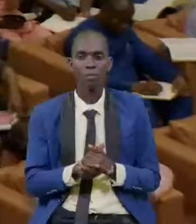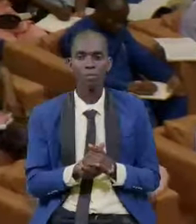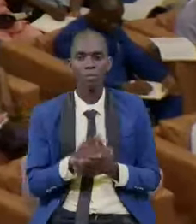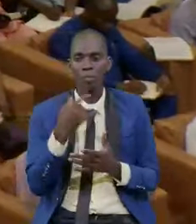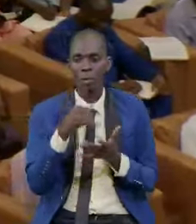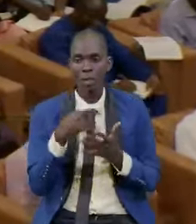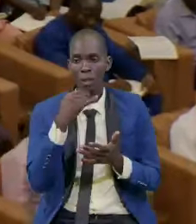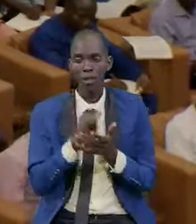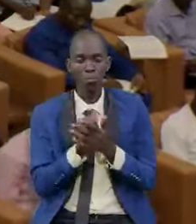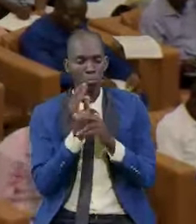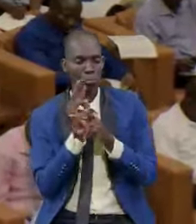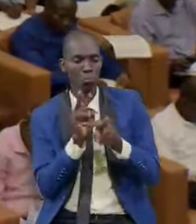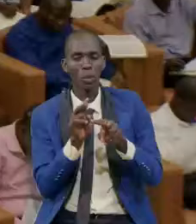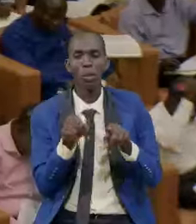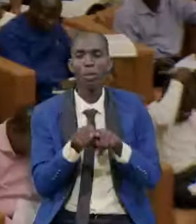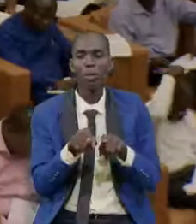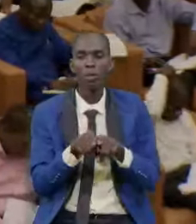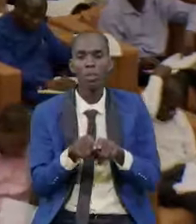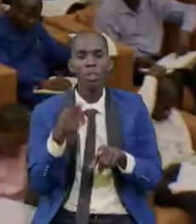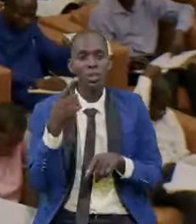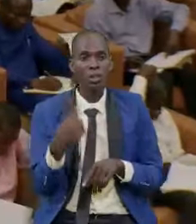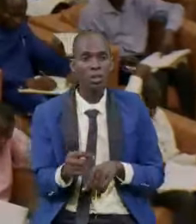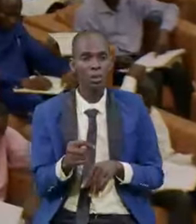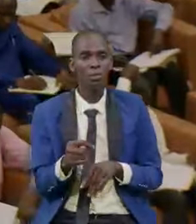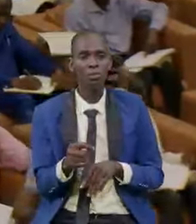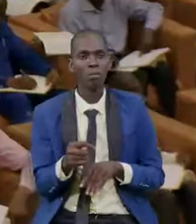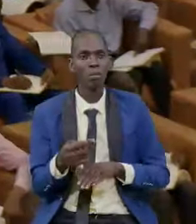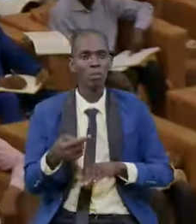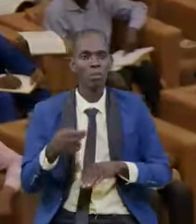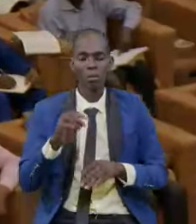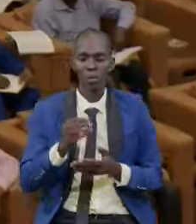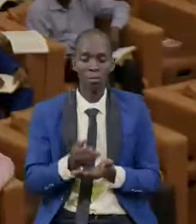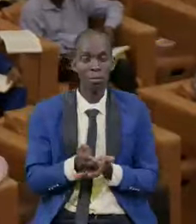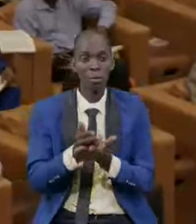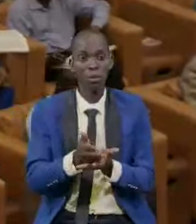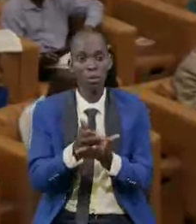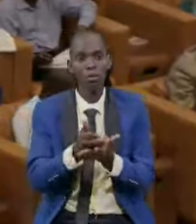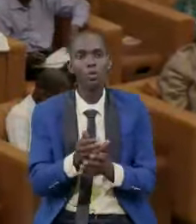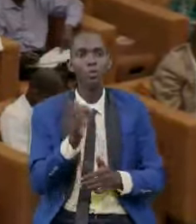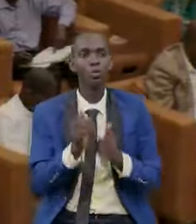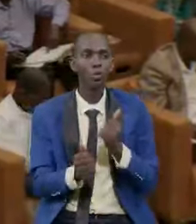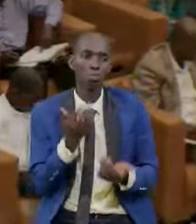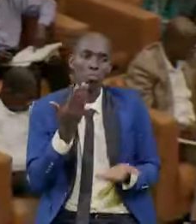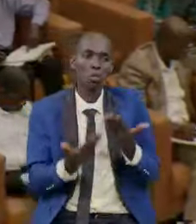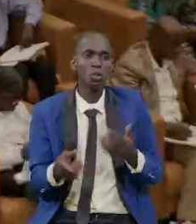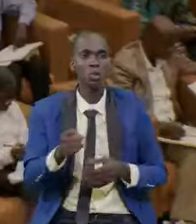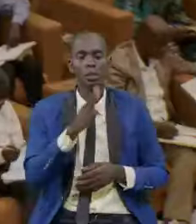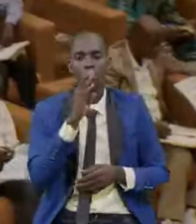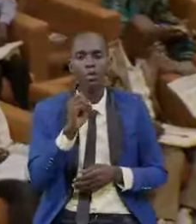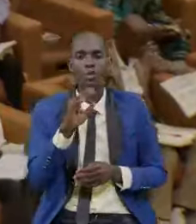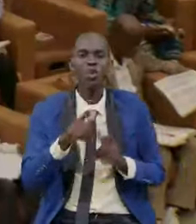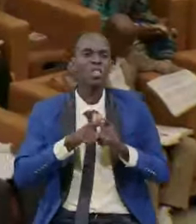behold also the sheaves, which though they be so big and